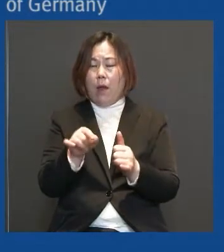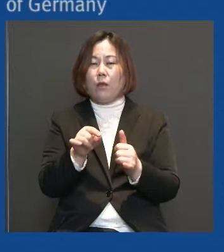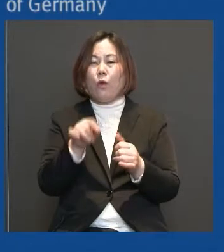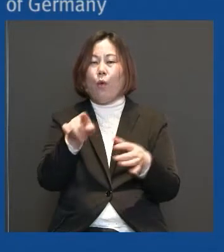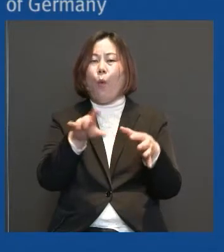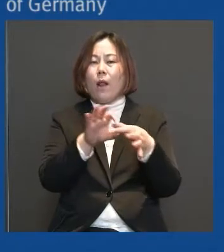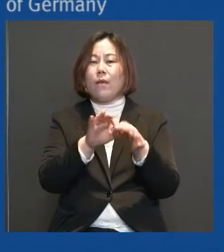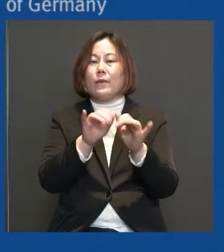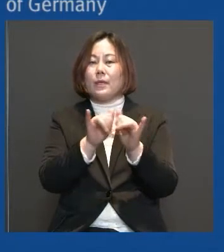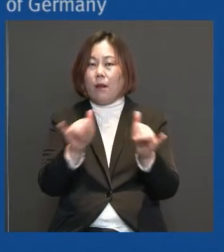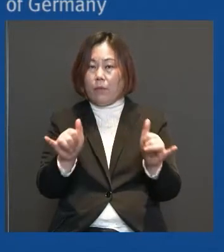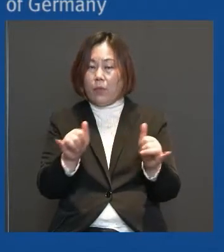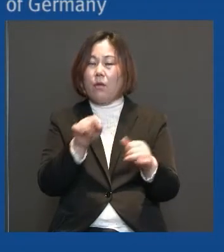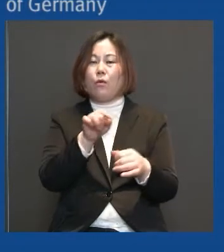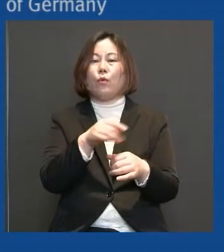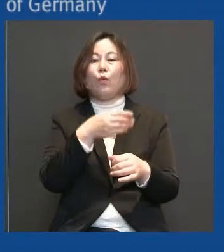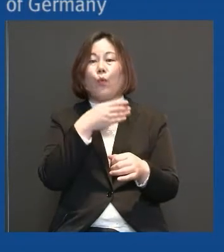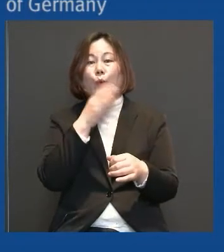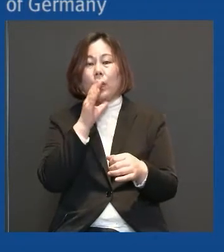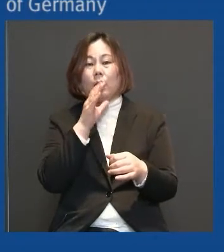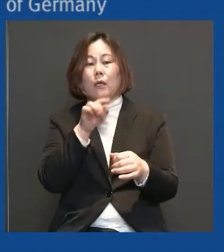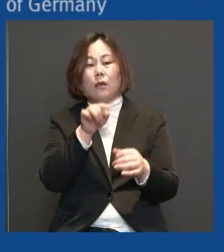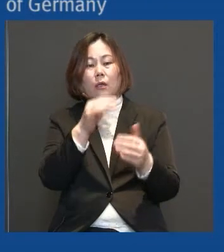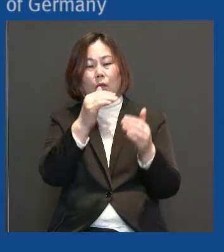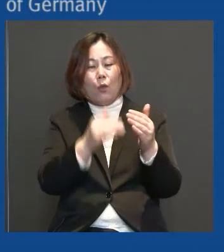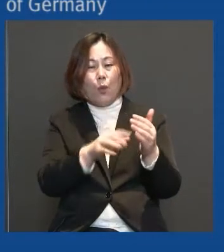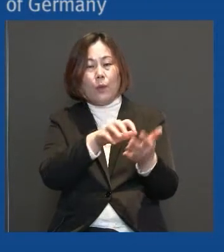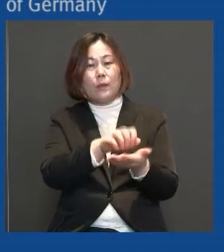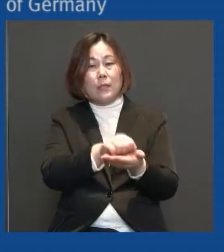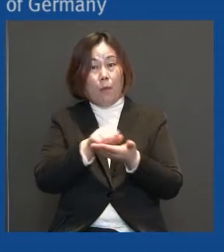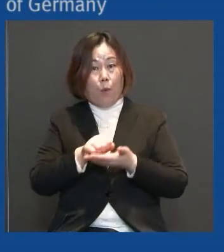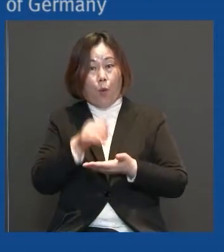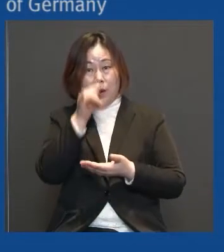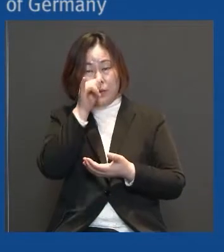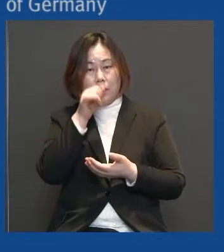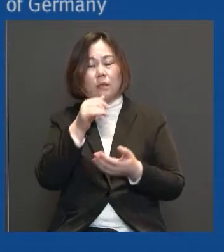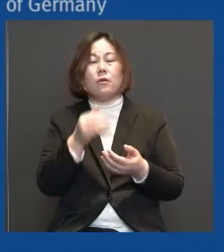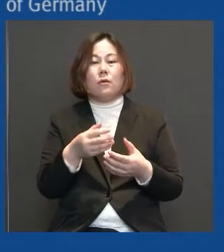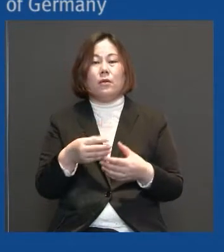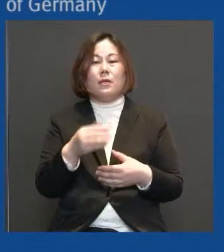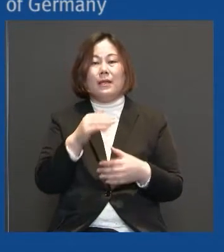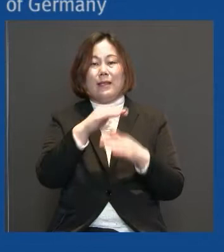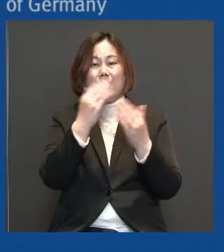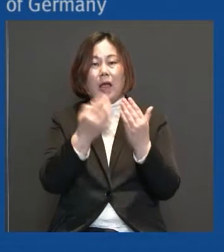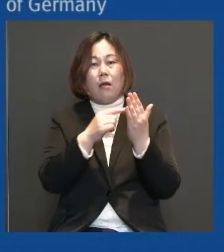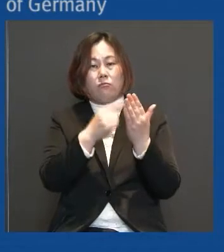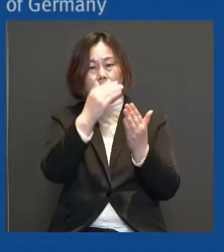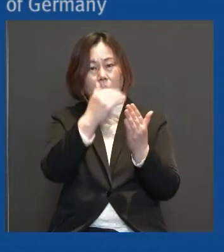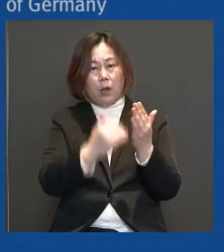The 8th government report on older persons was published last year in August.